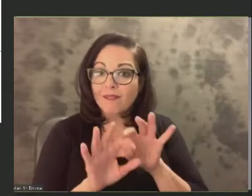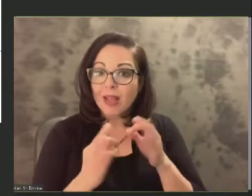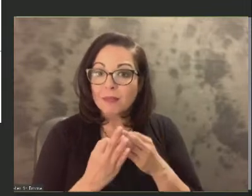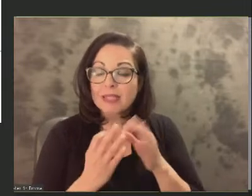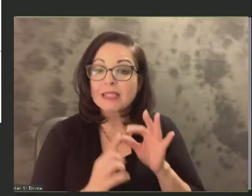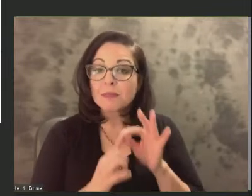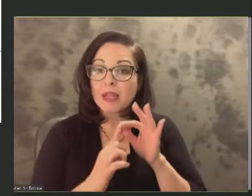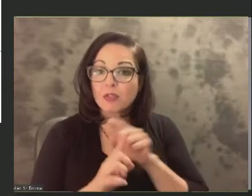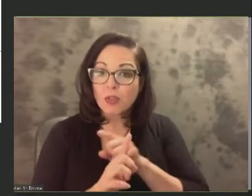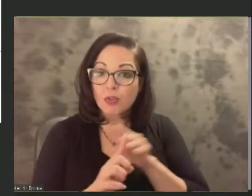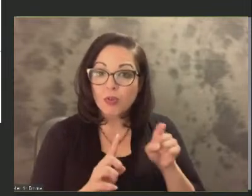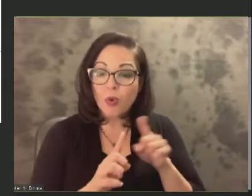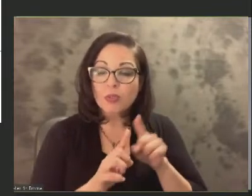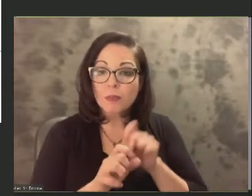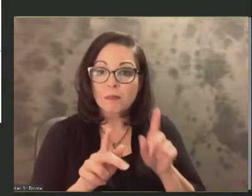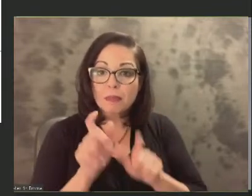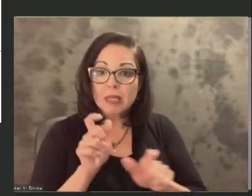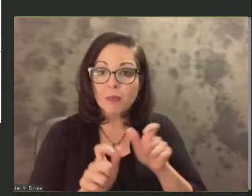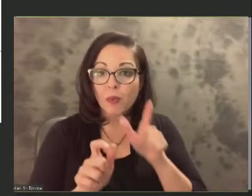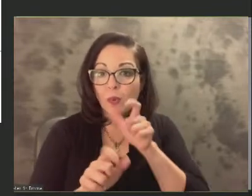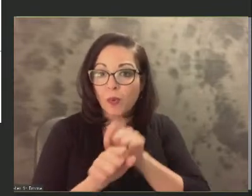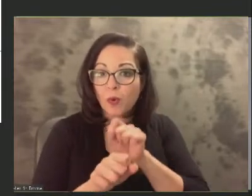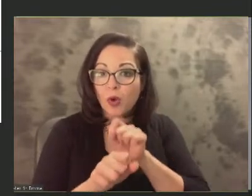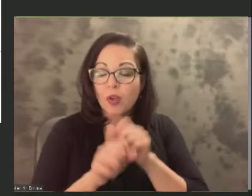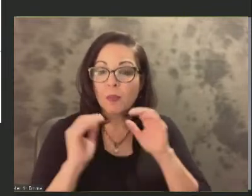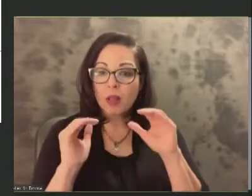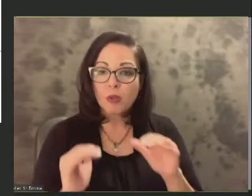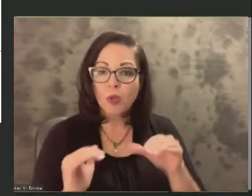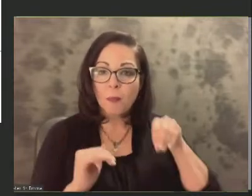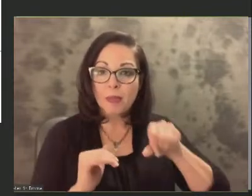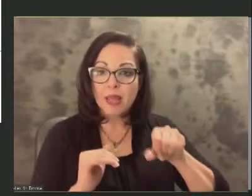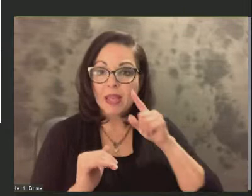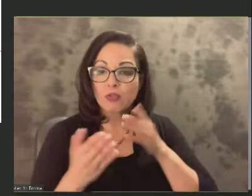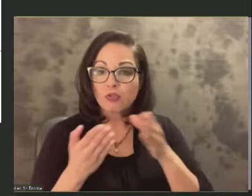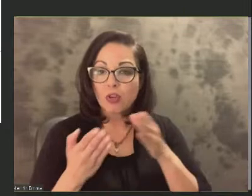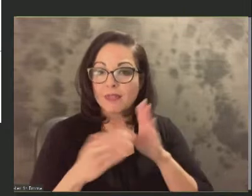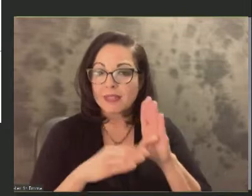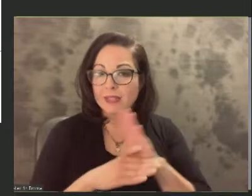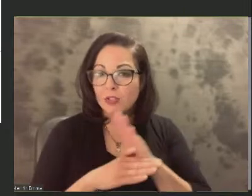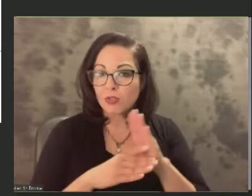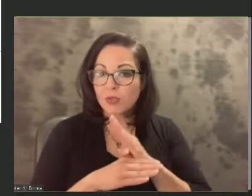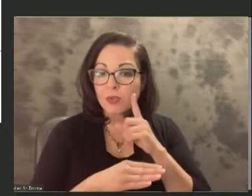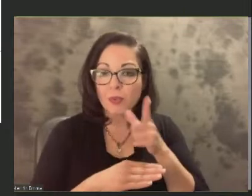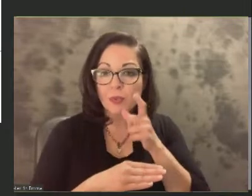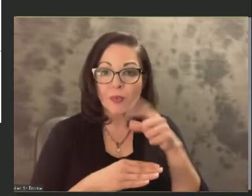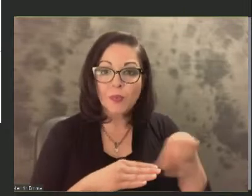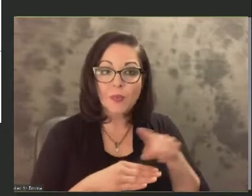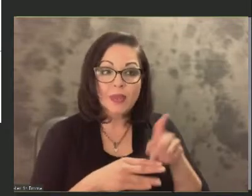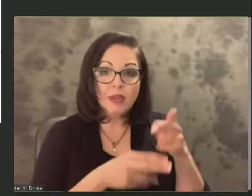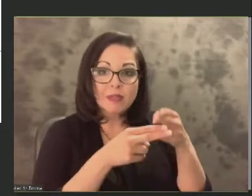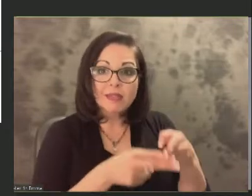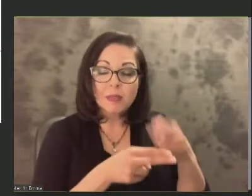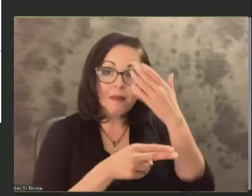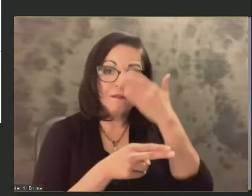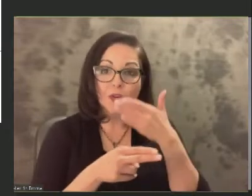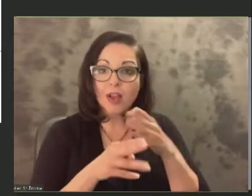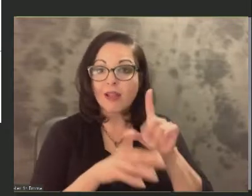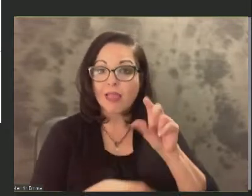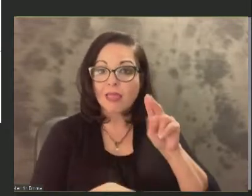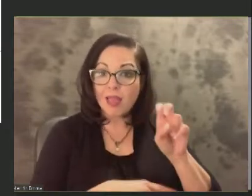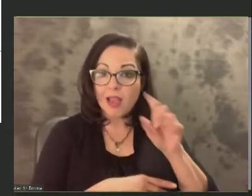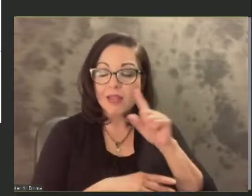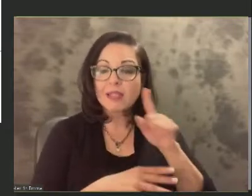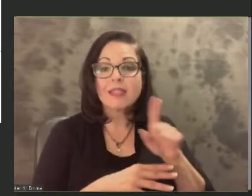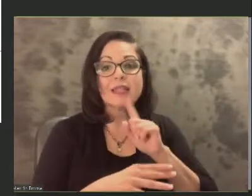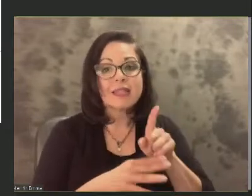especially those who work in low-paid service industries who we deemed as frontline essential